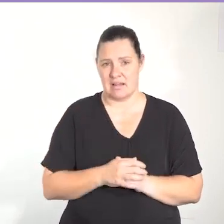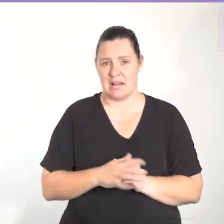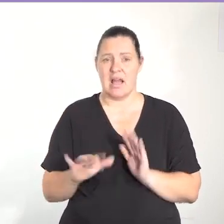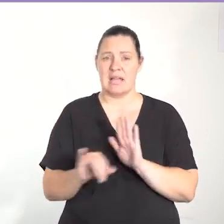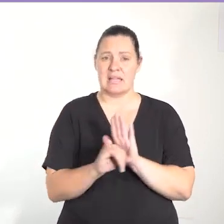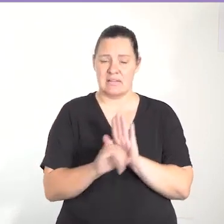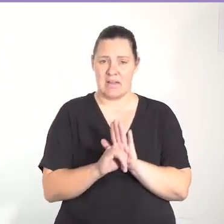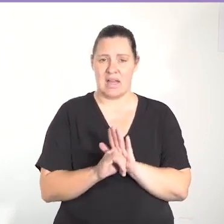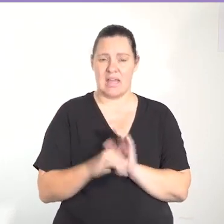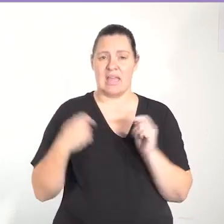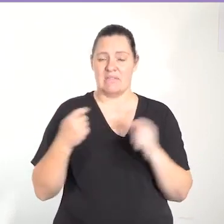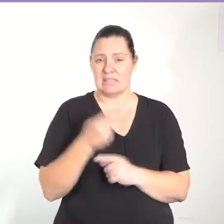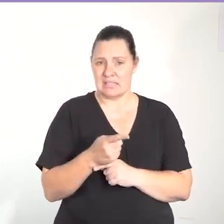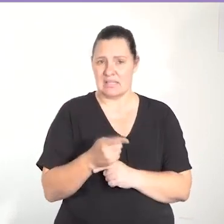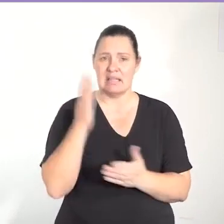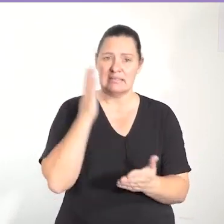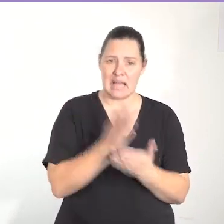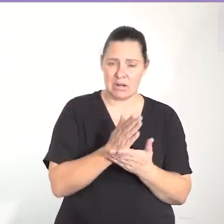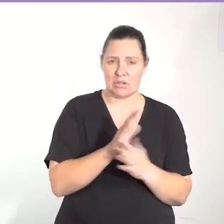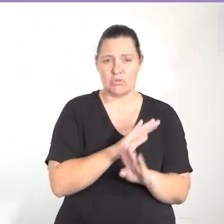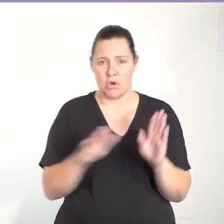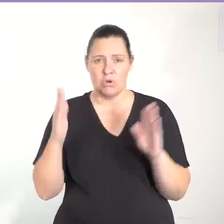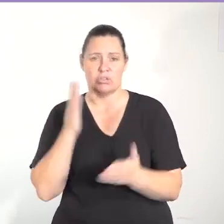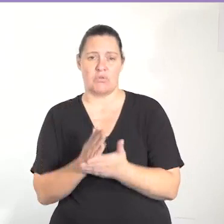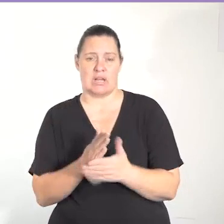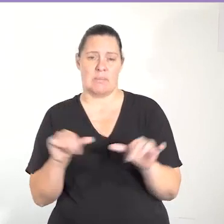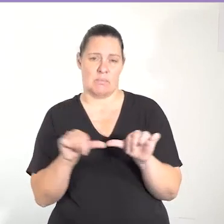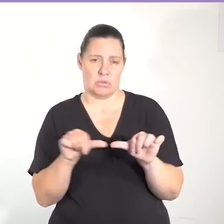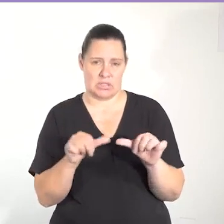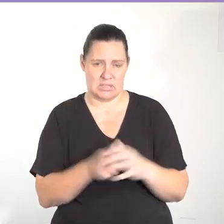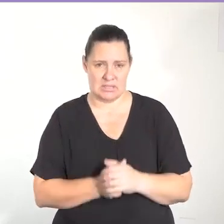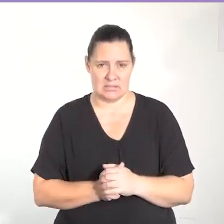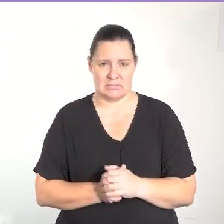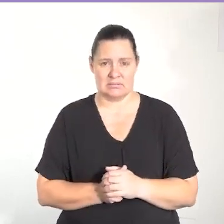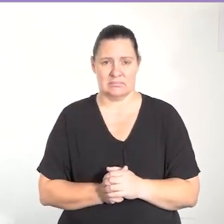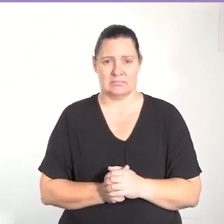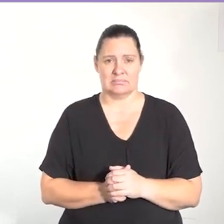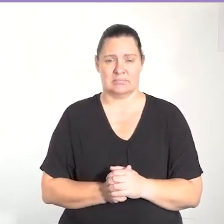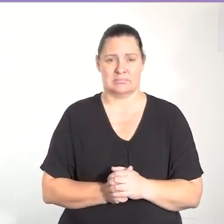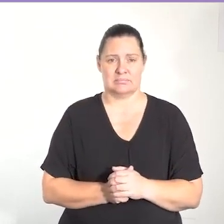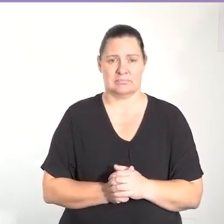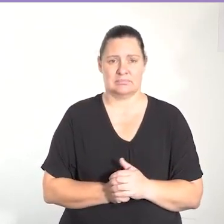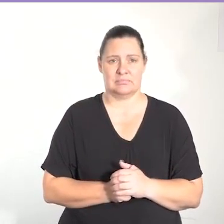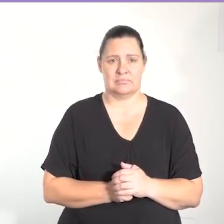finally, identify events that are directly and indirectly proportional.